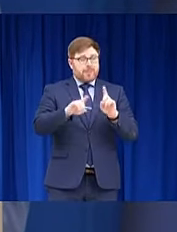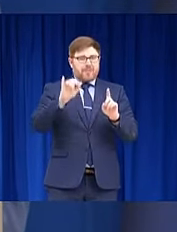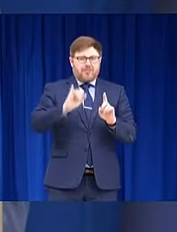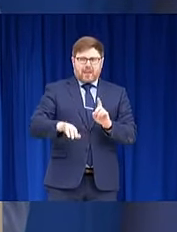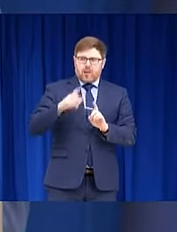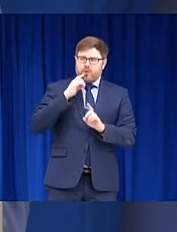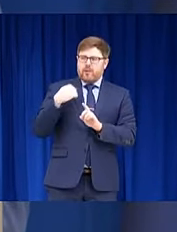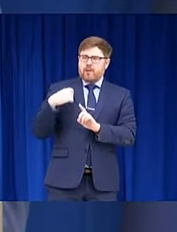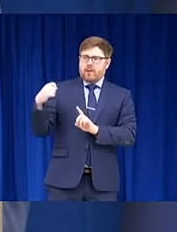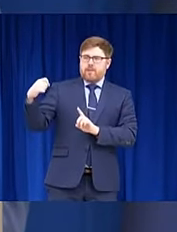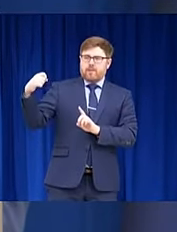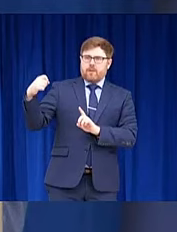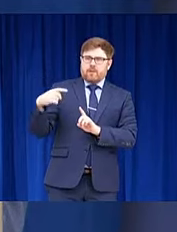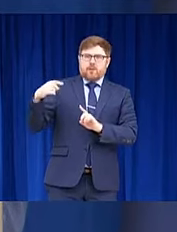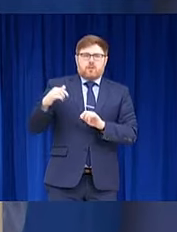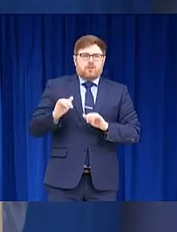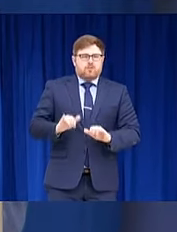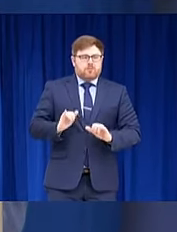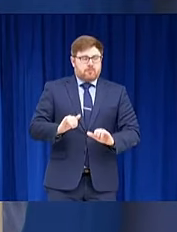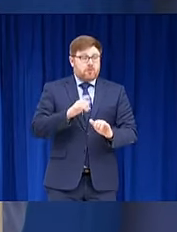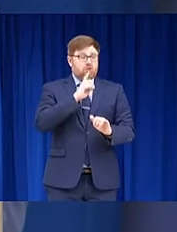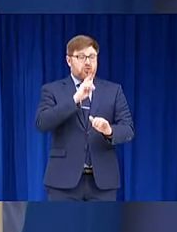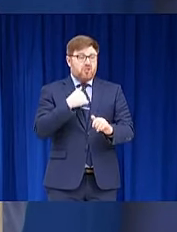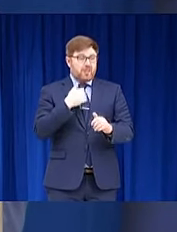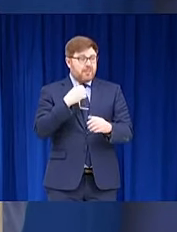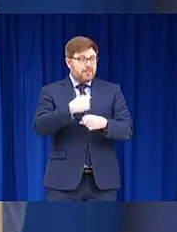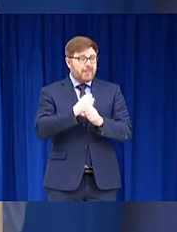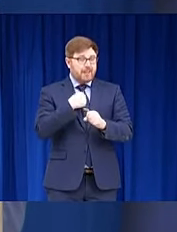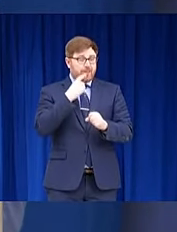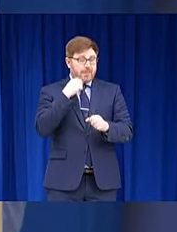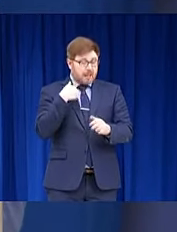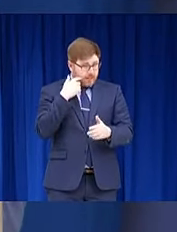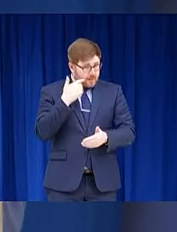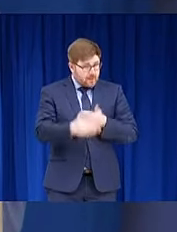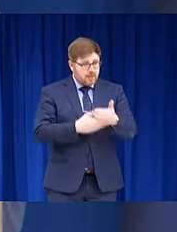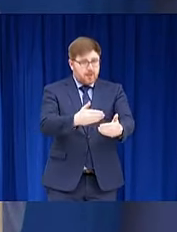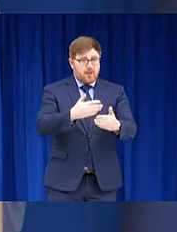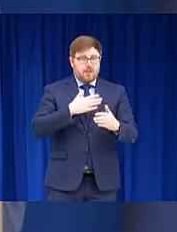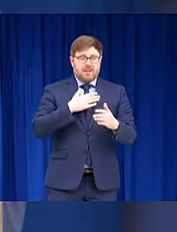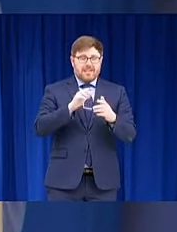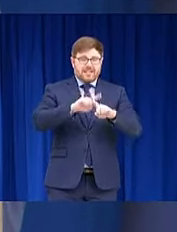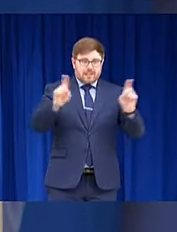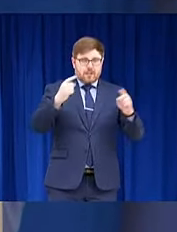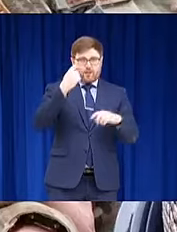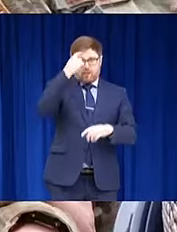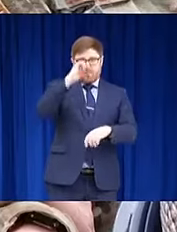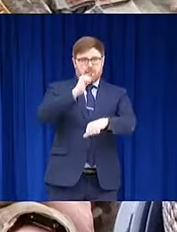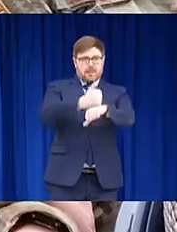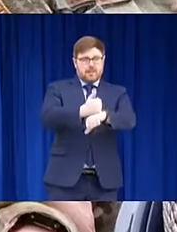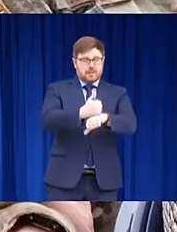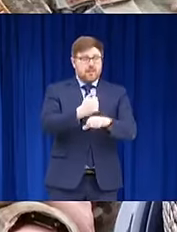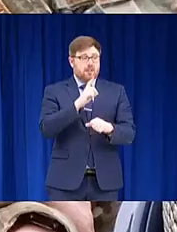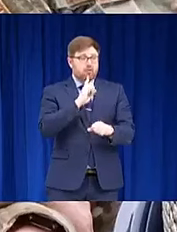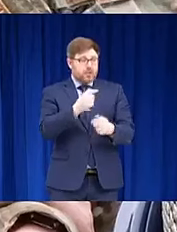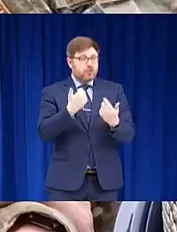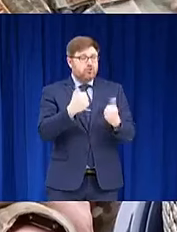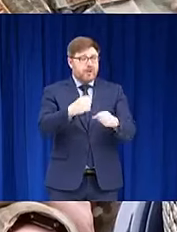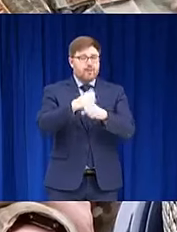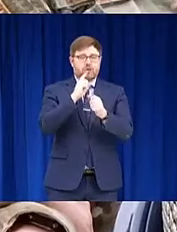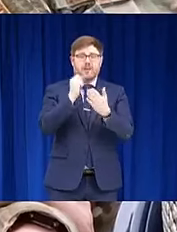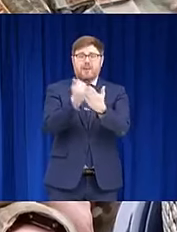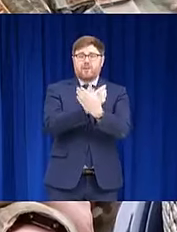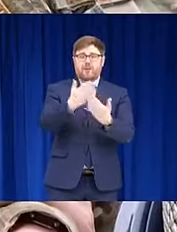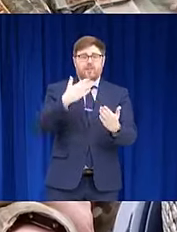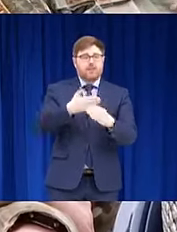something in me and set me down the path I'm on now, in hopes to make the Air Force better for everyone who comes after me. My advocacy